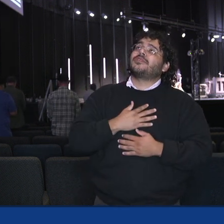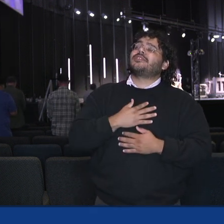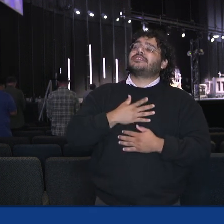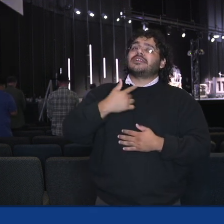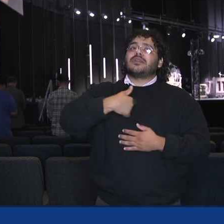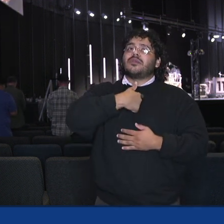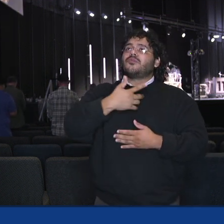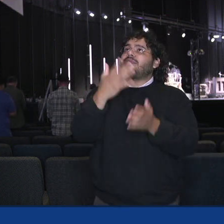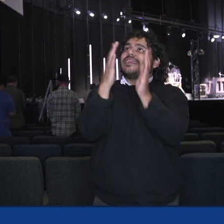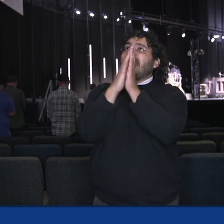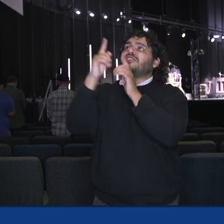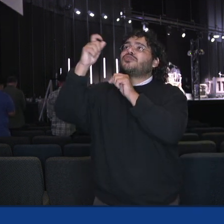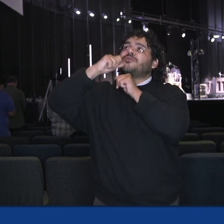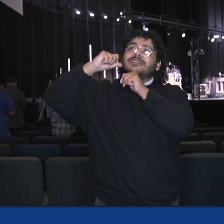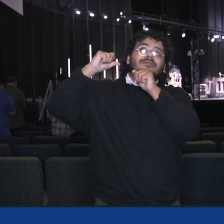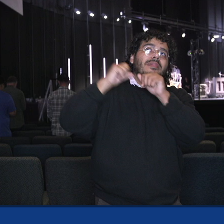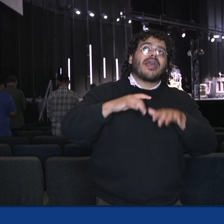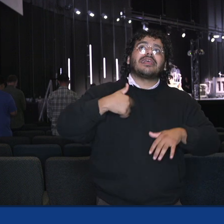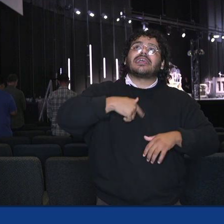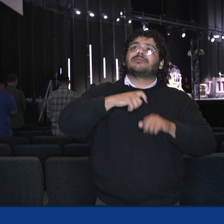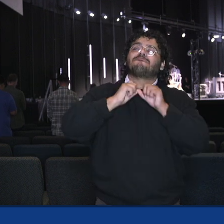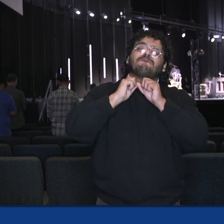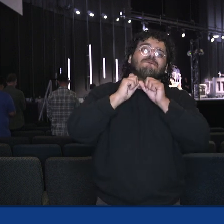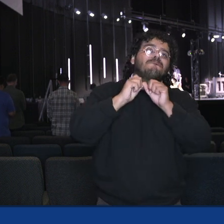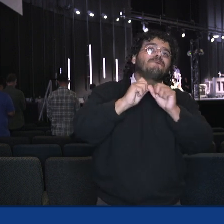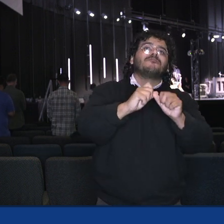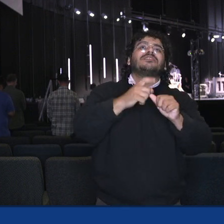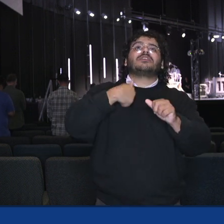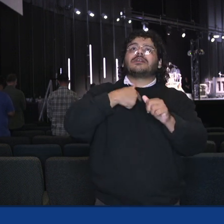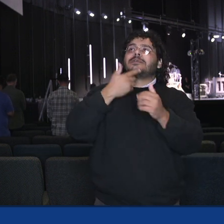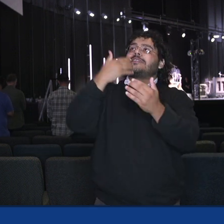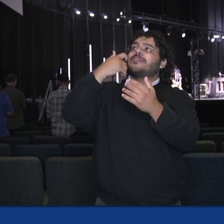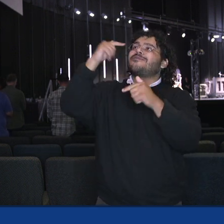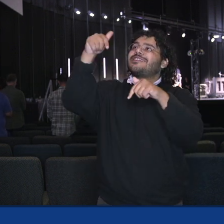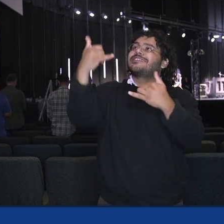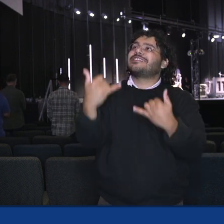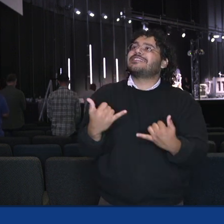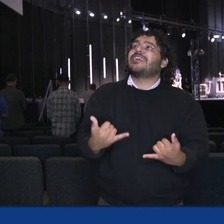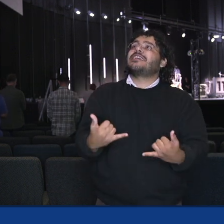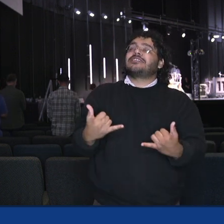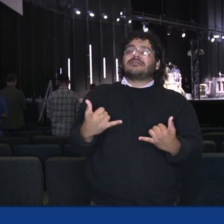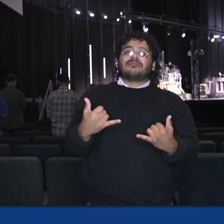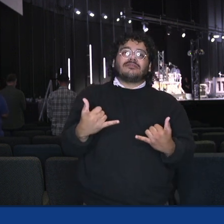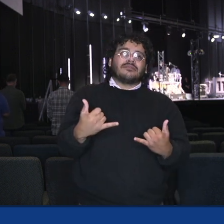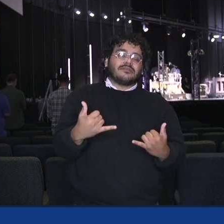We ask that you continue to bless us. We thank you for this day.